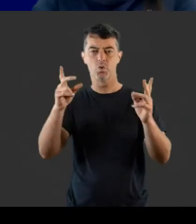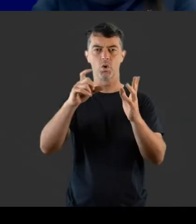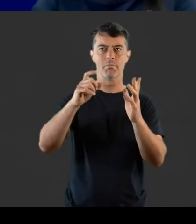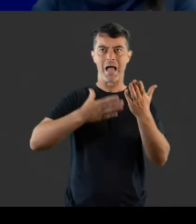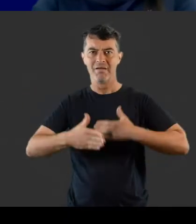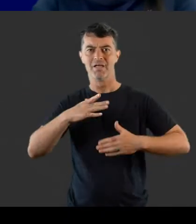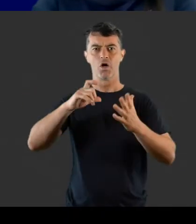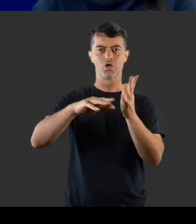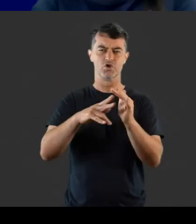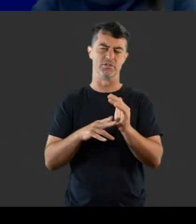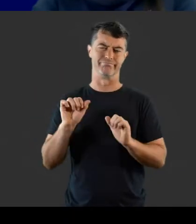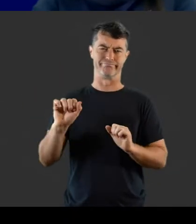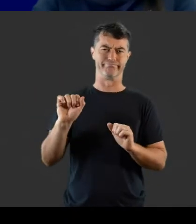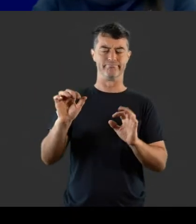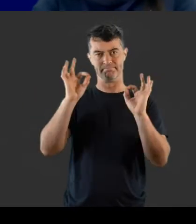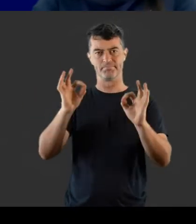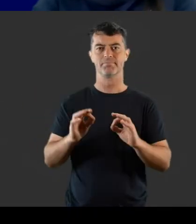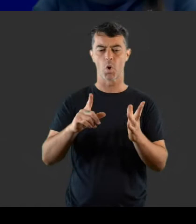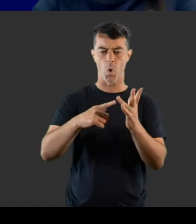conditions and visual behaviours.